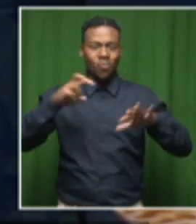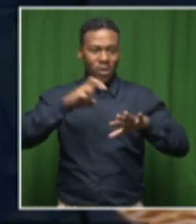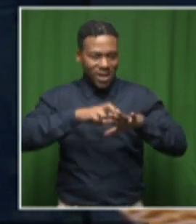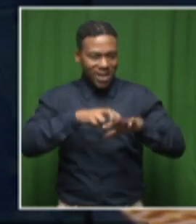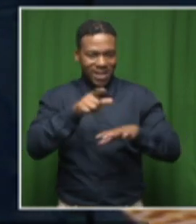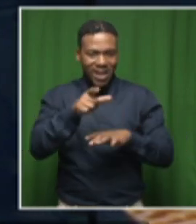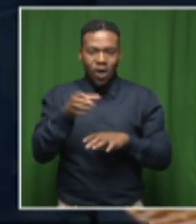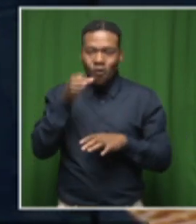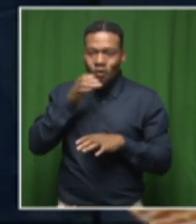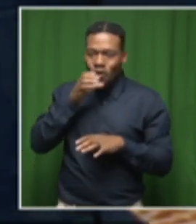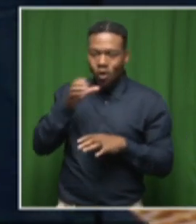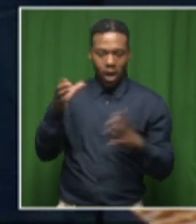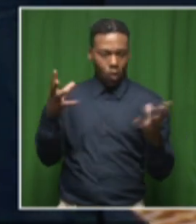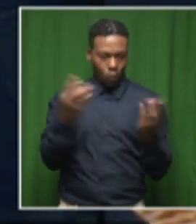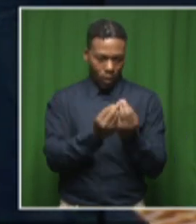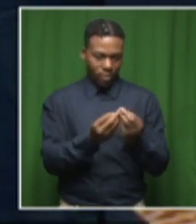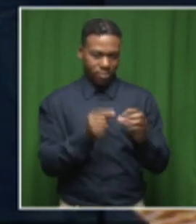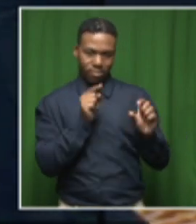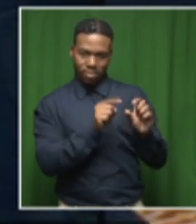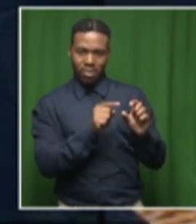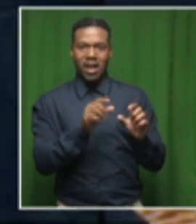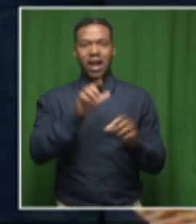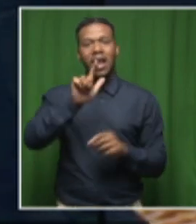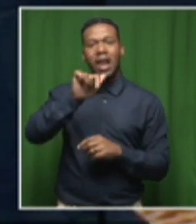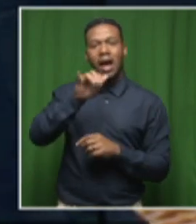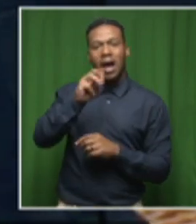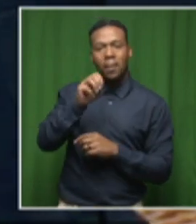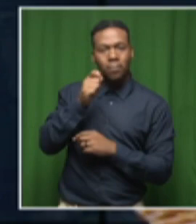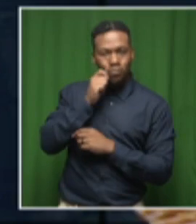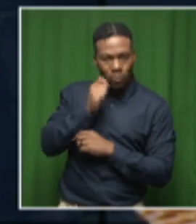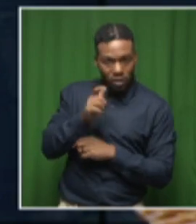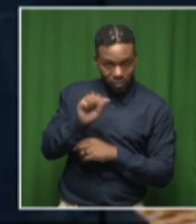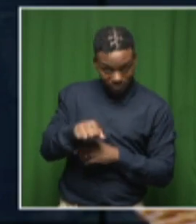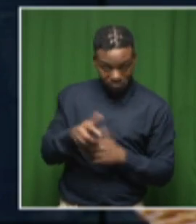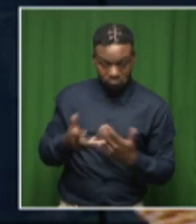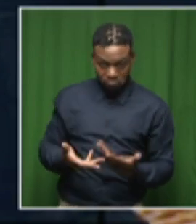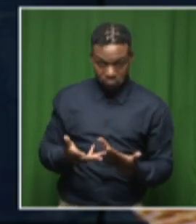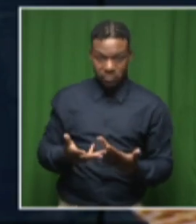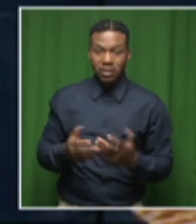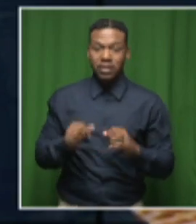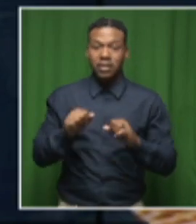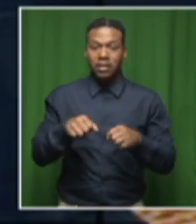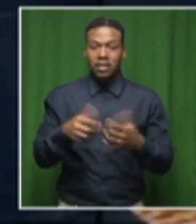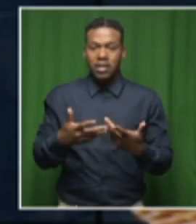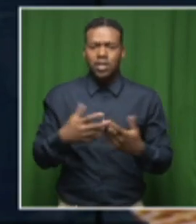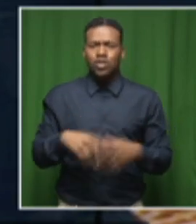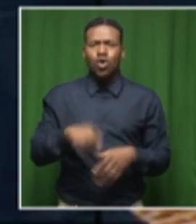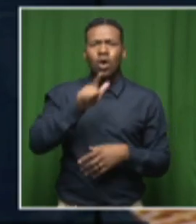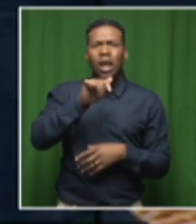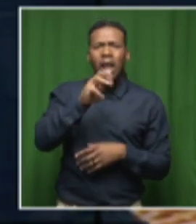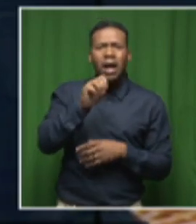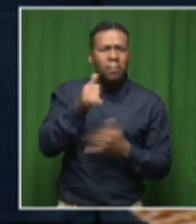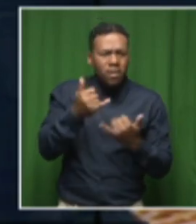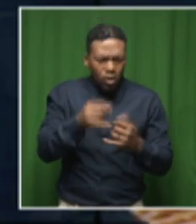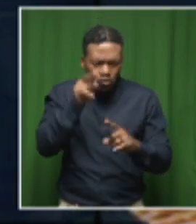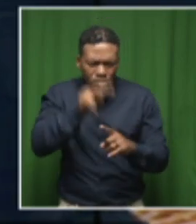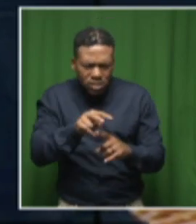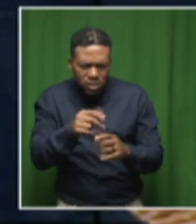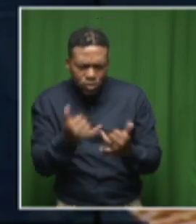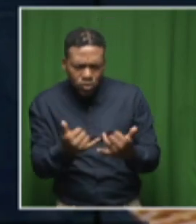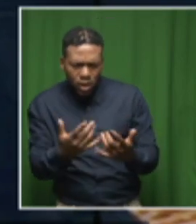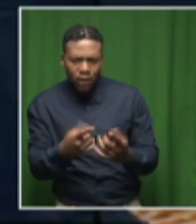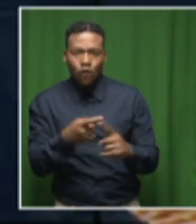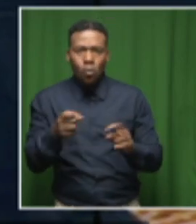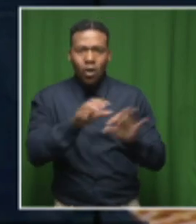So with our team, we started thinking, well, how could we solve for this? So we could have imported limes, which a lot of limes that we see today are actually